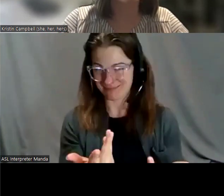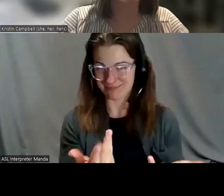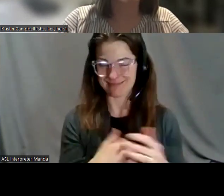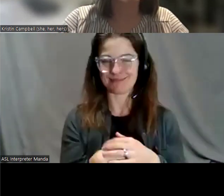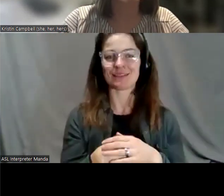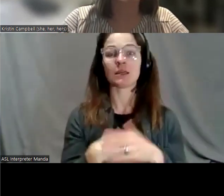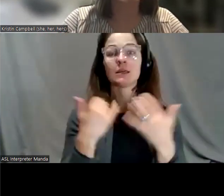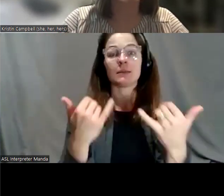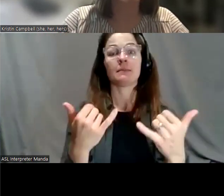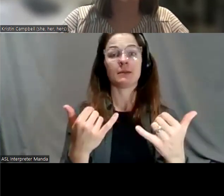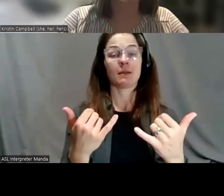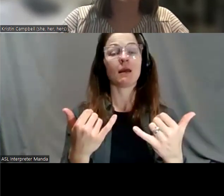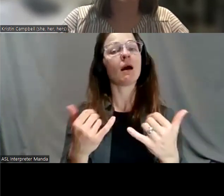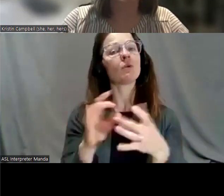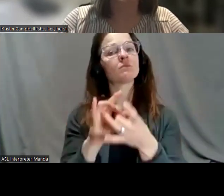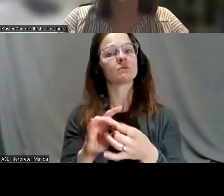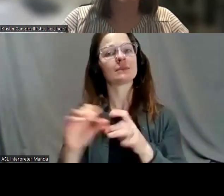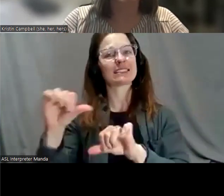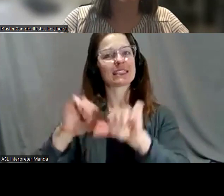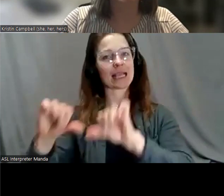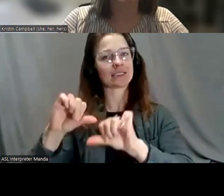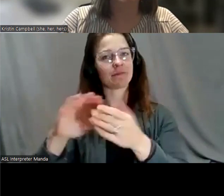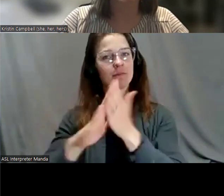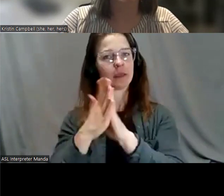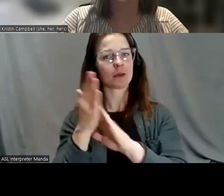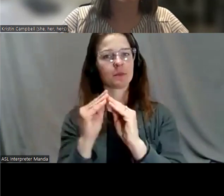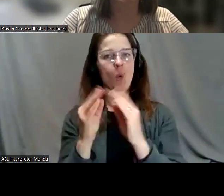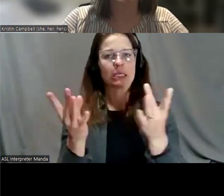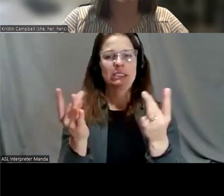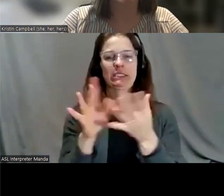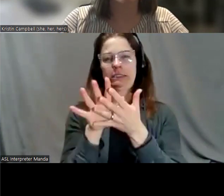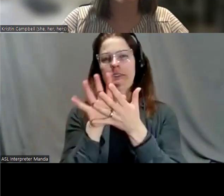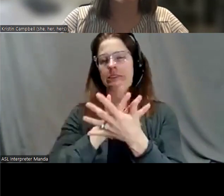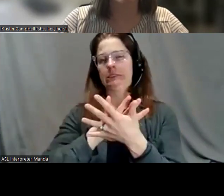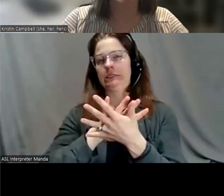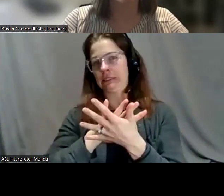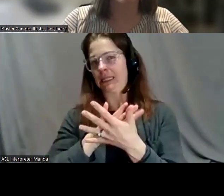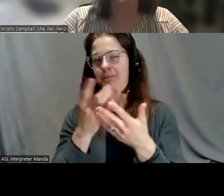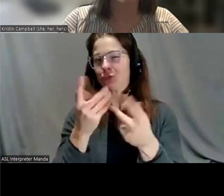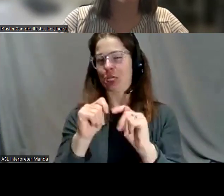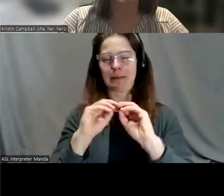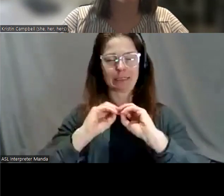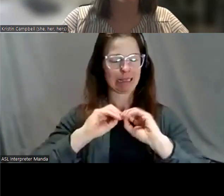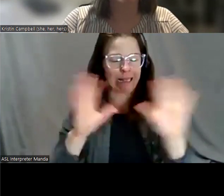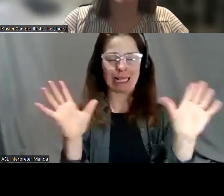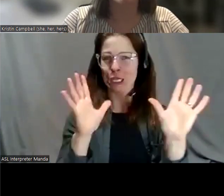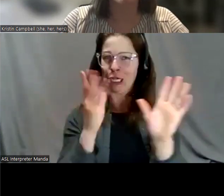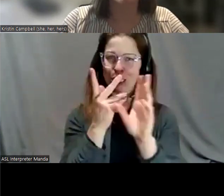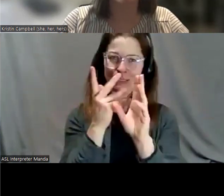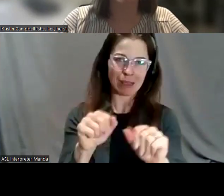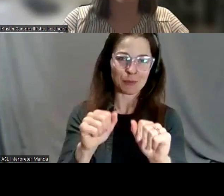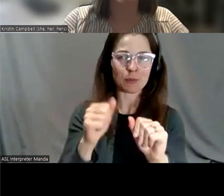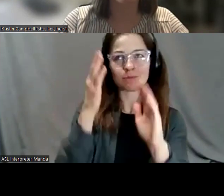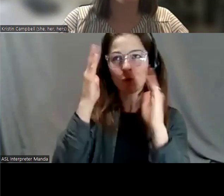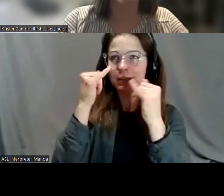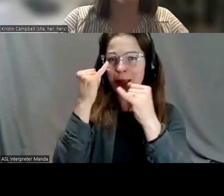scientifically now, and this is where it becomes a little bit more muddier, so I'm going to try to be as careful as I can, and this will hopefully be my last point,